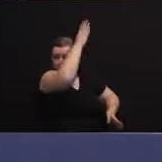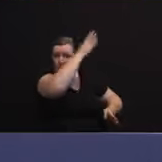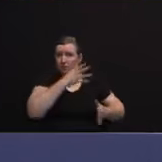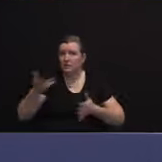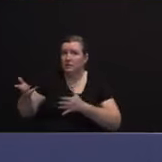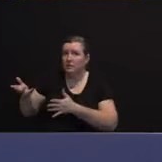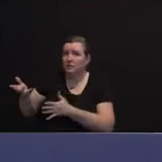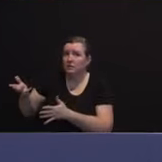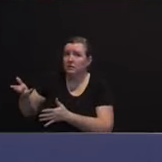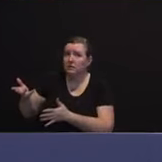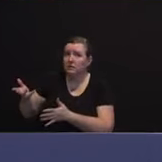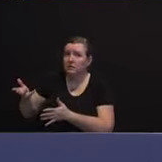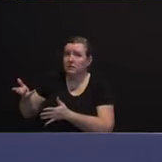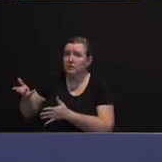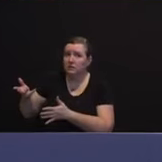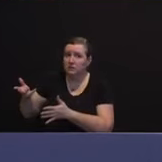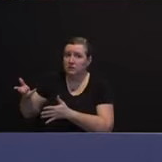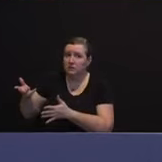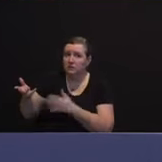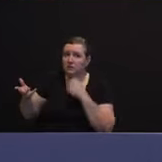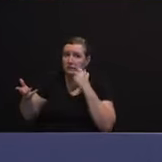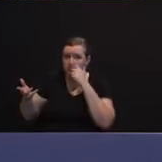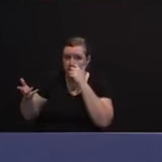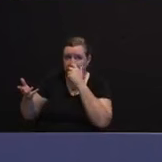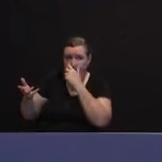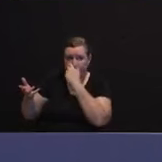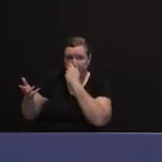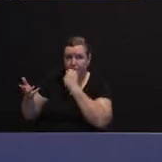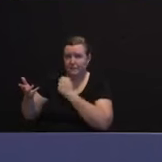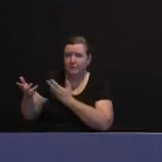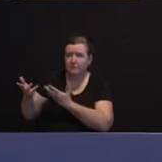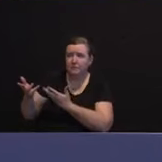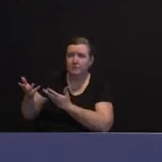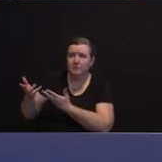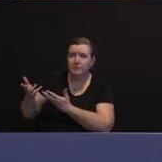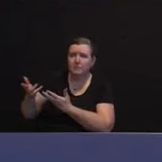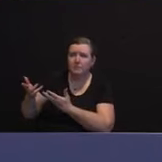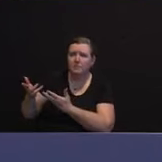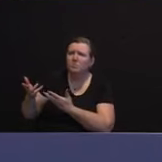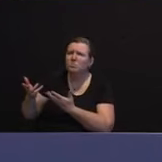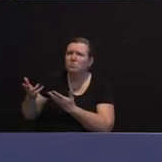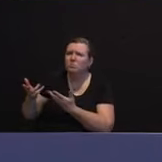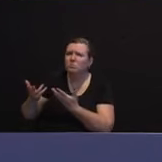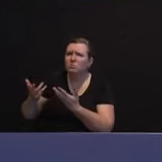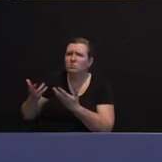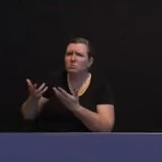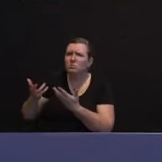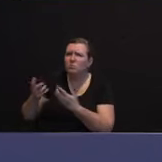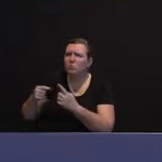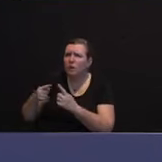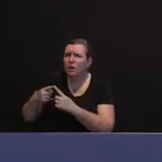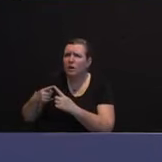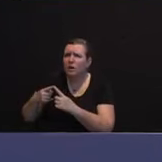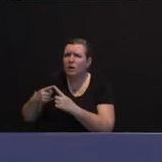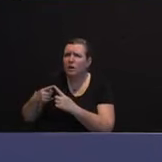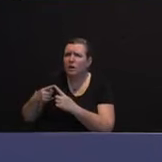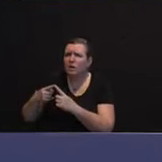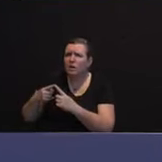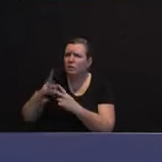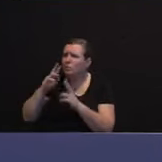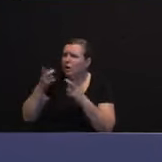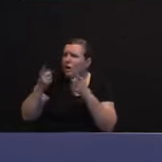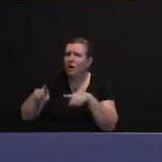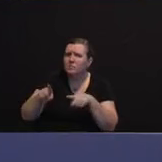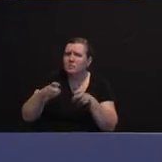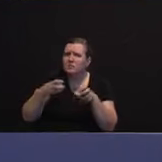on that, on which ones, how recent, and how many, and when the first diversion was during the second wave, what the most